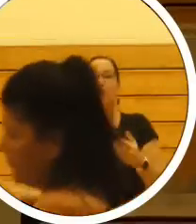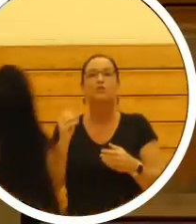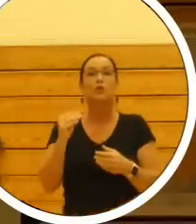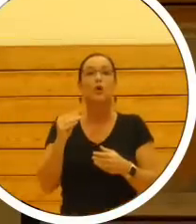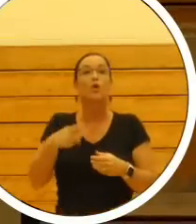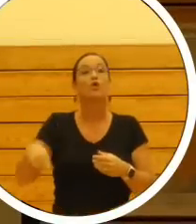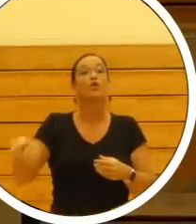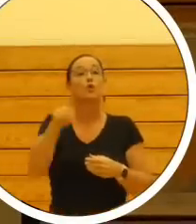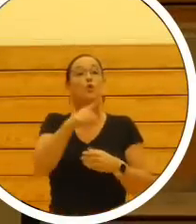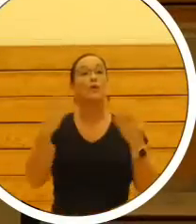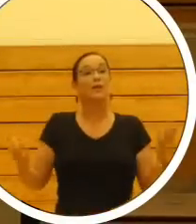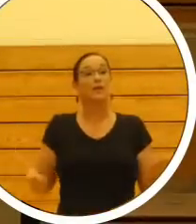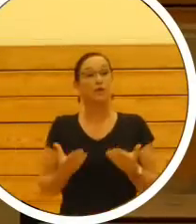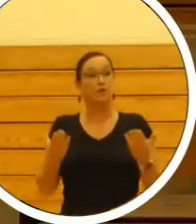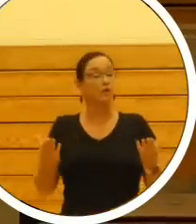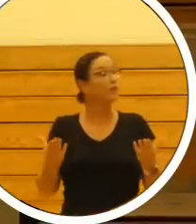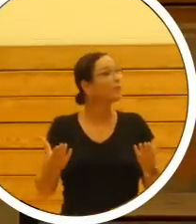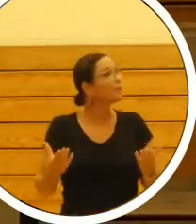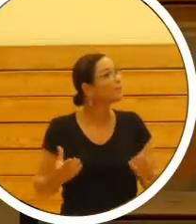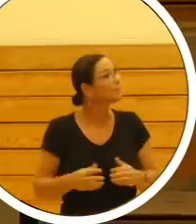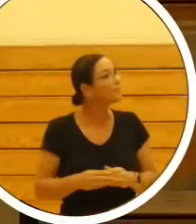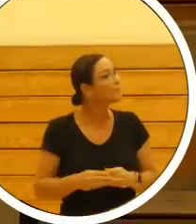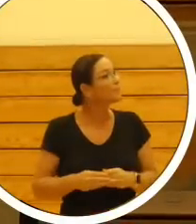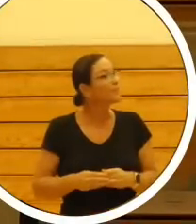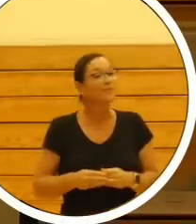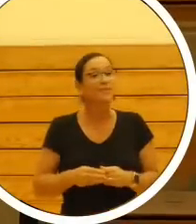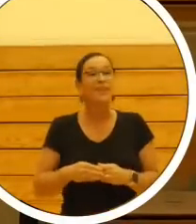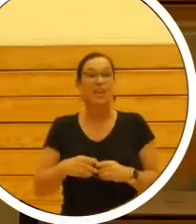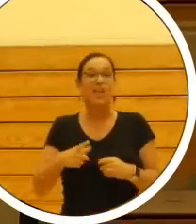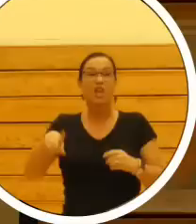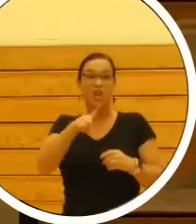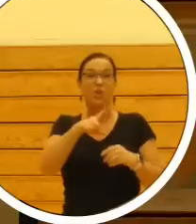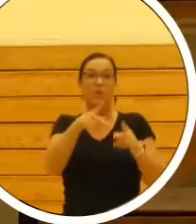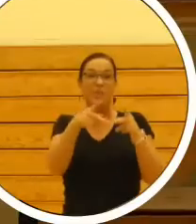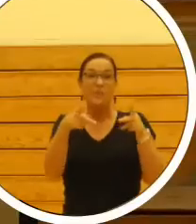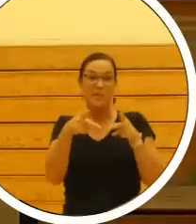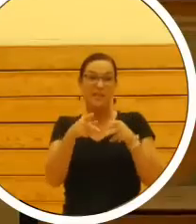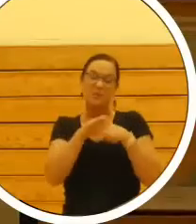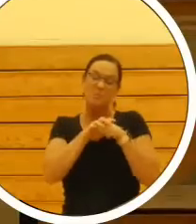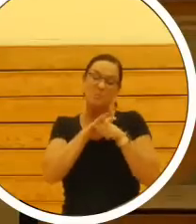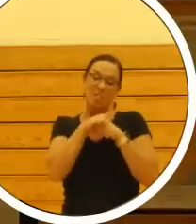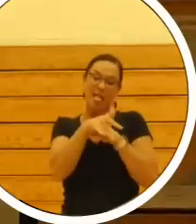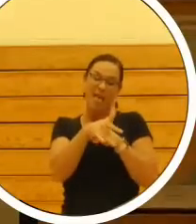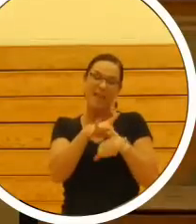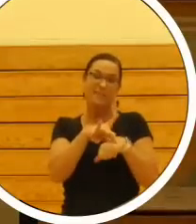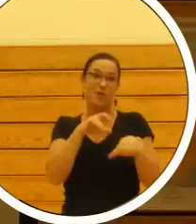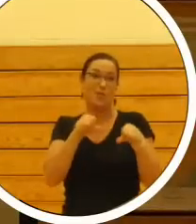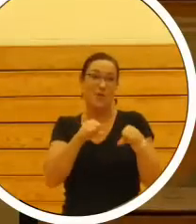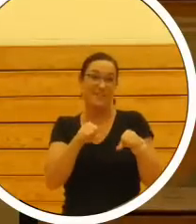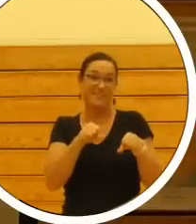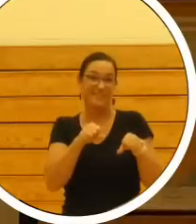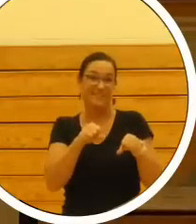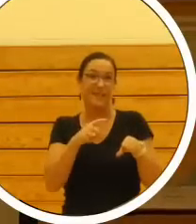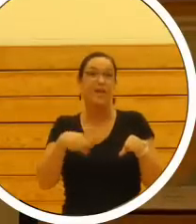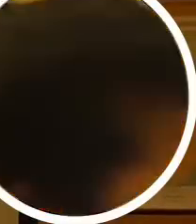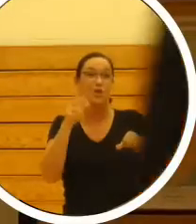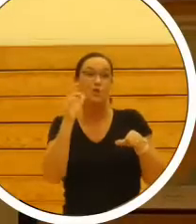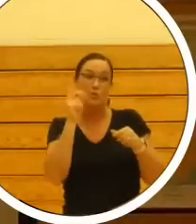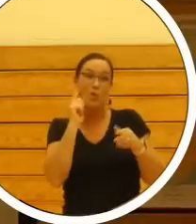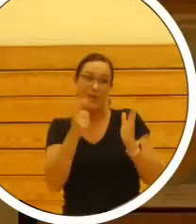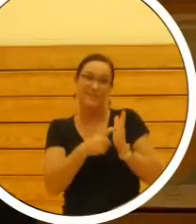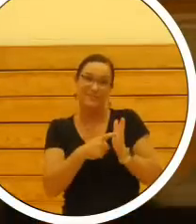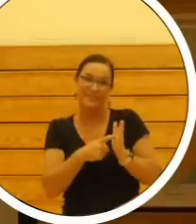you guys here happen to be in a place where there's plenty of earthquakes, right? And you probably noticed